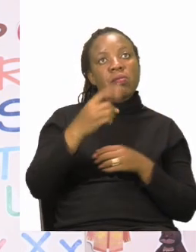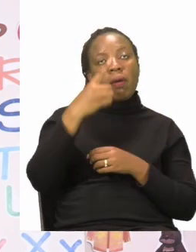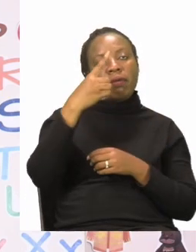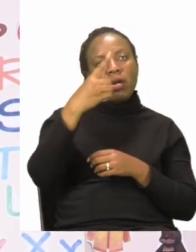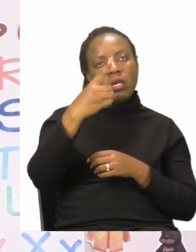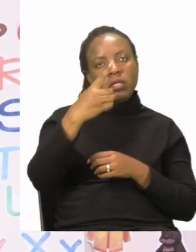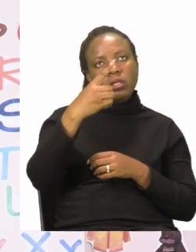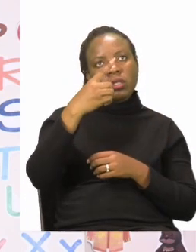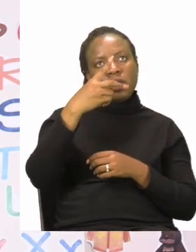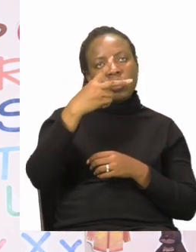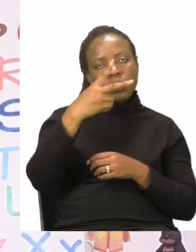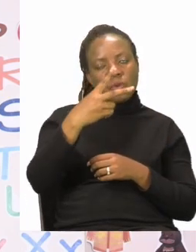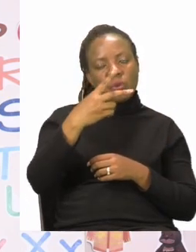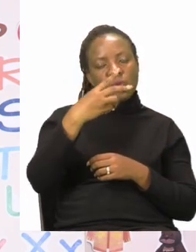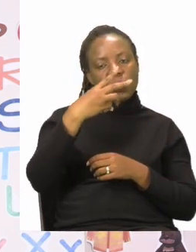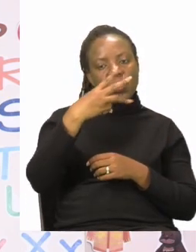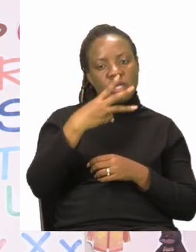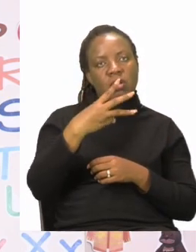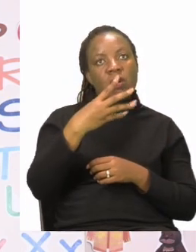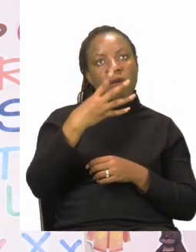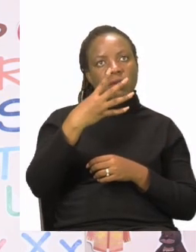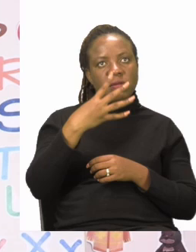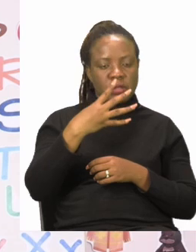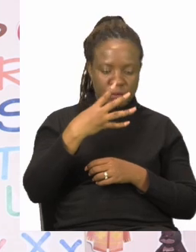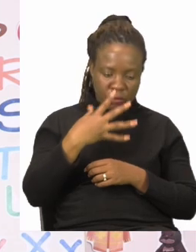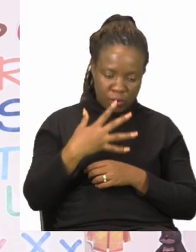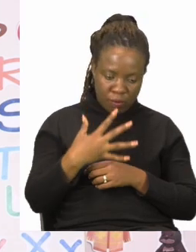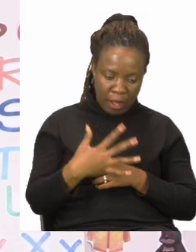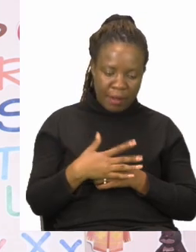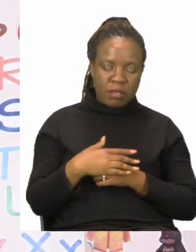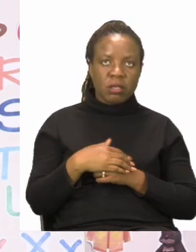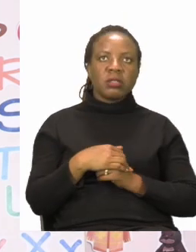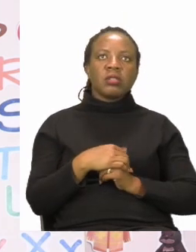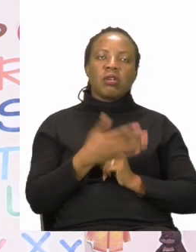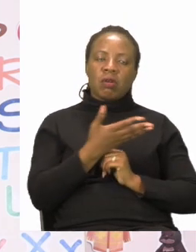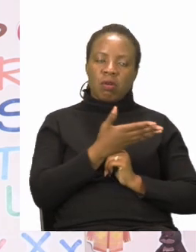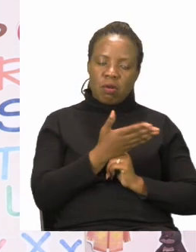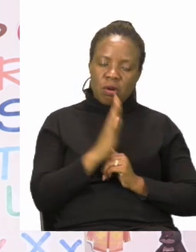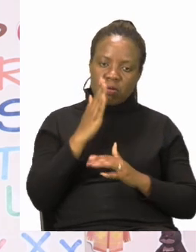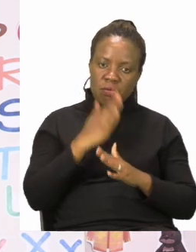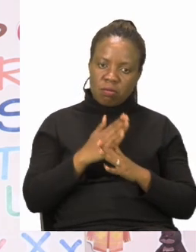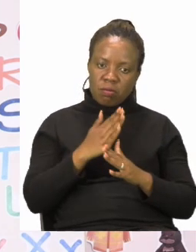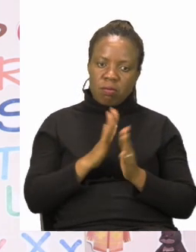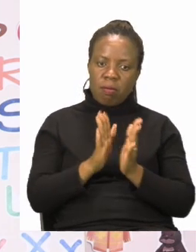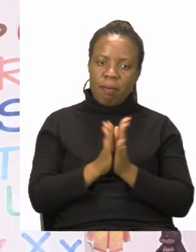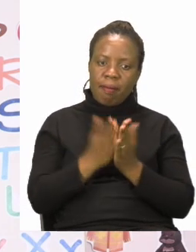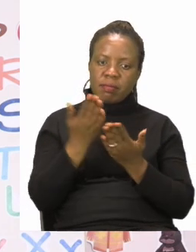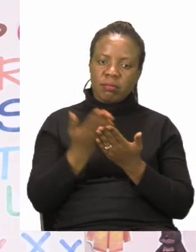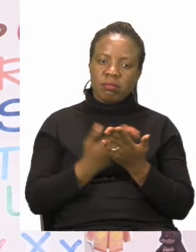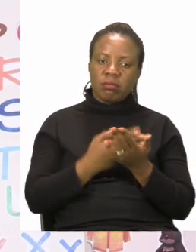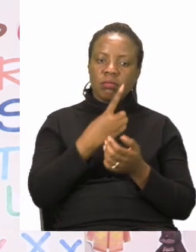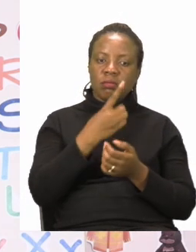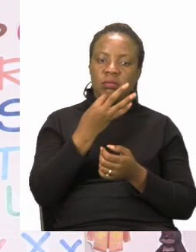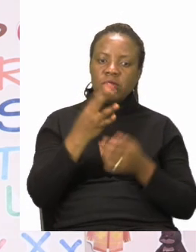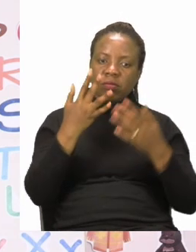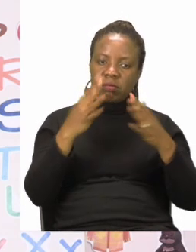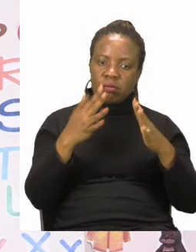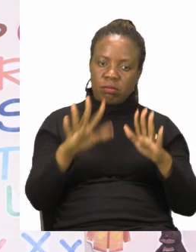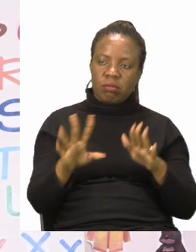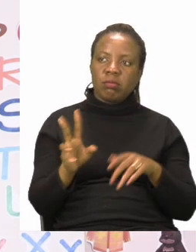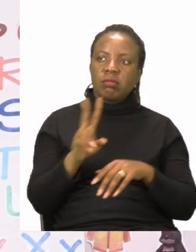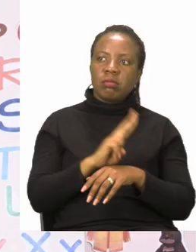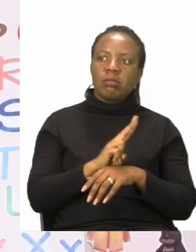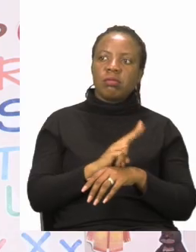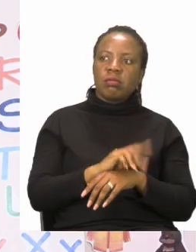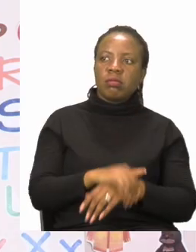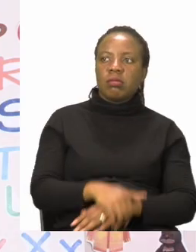the numbers that you have on page 19. We will be back shortly after this ad break.